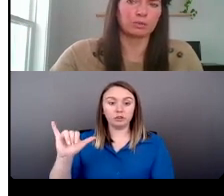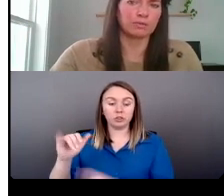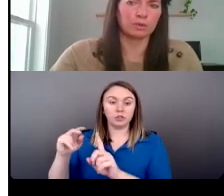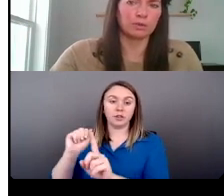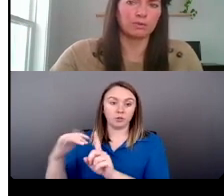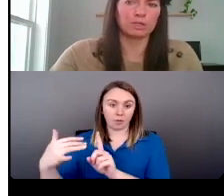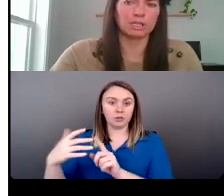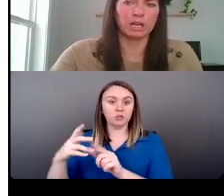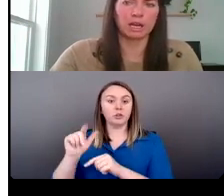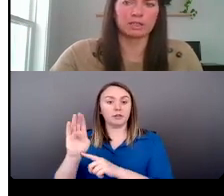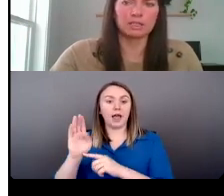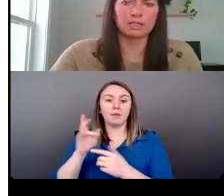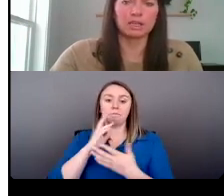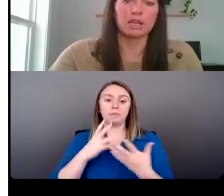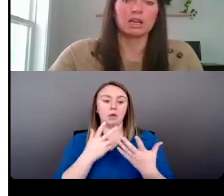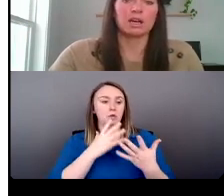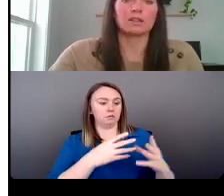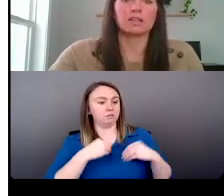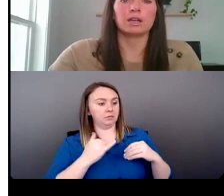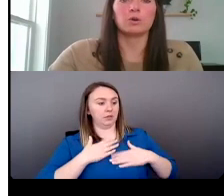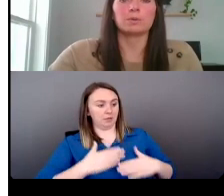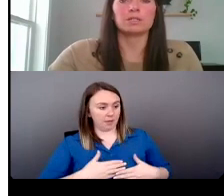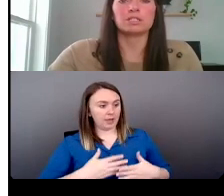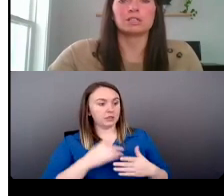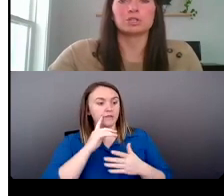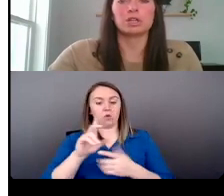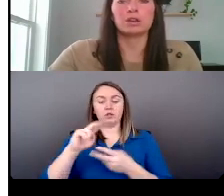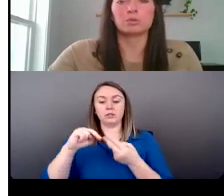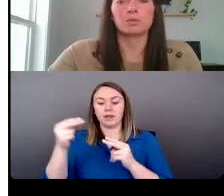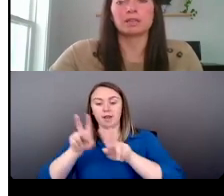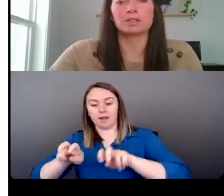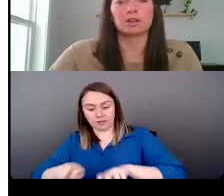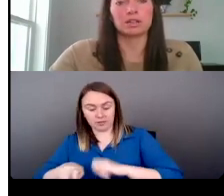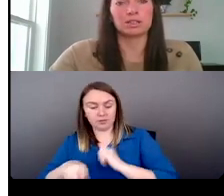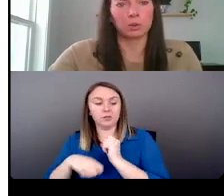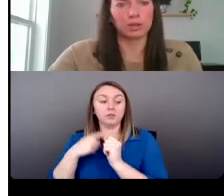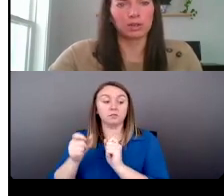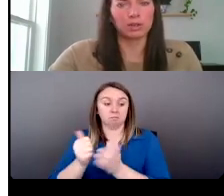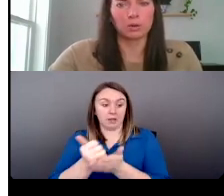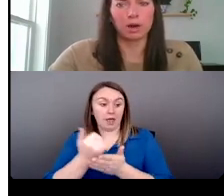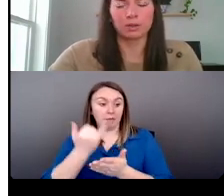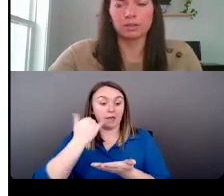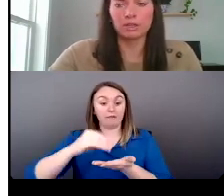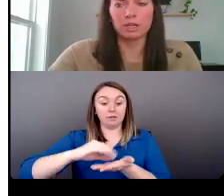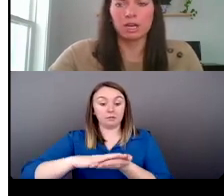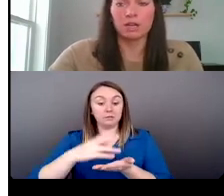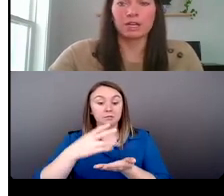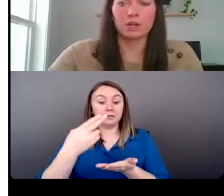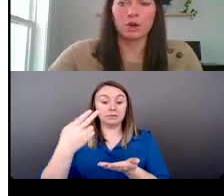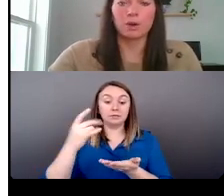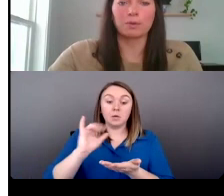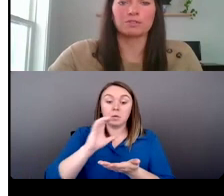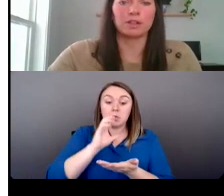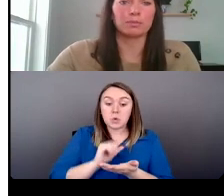anthropological review before DNA analysis. They can help in distinguishing if the remains are historical or modern. They